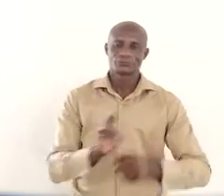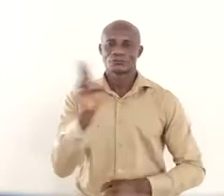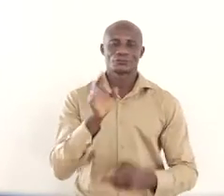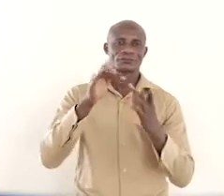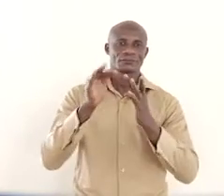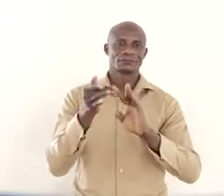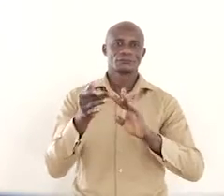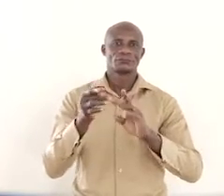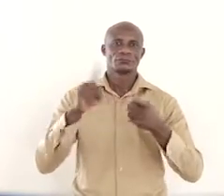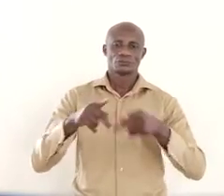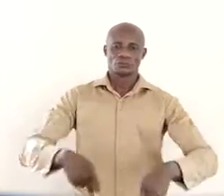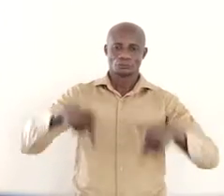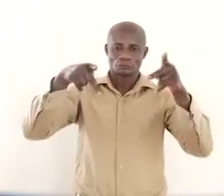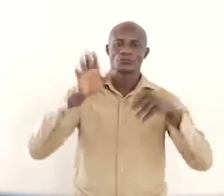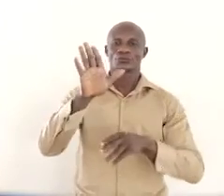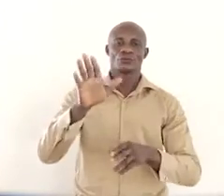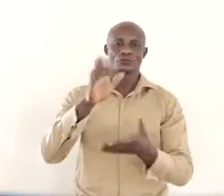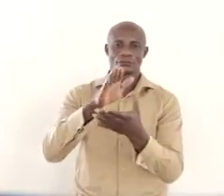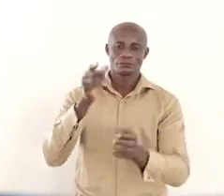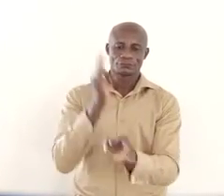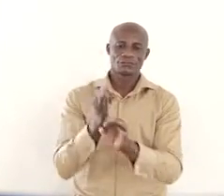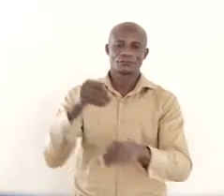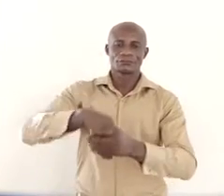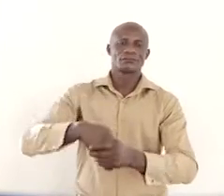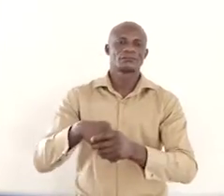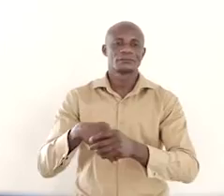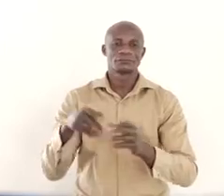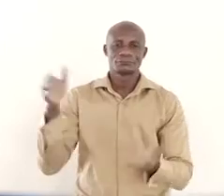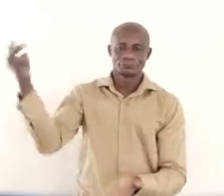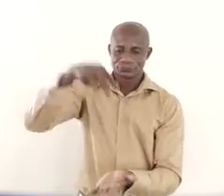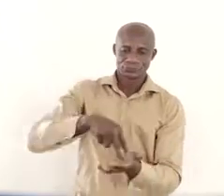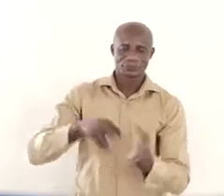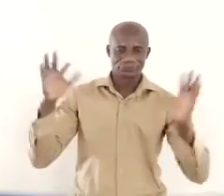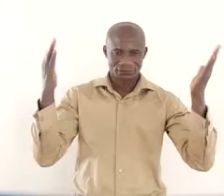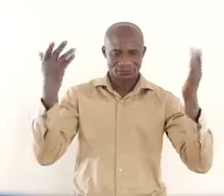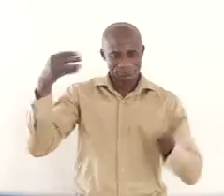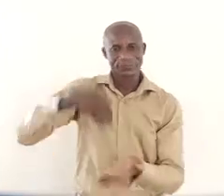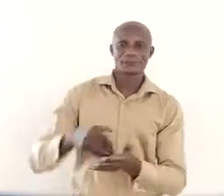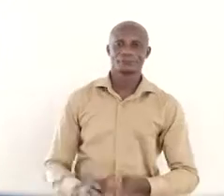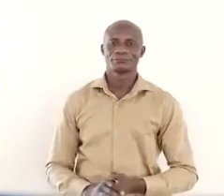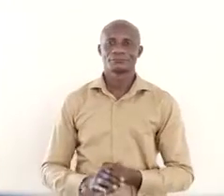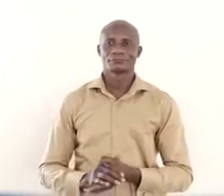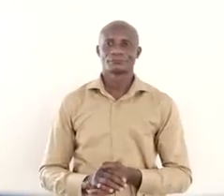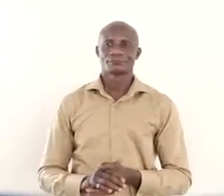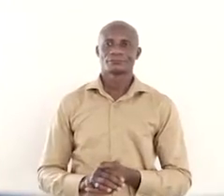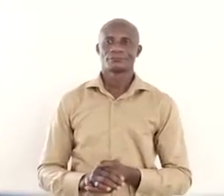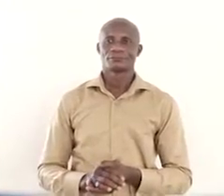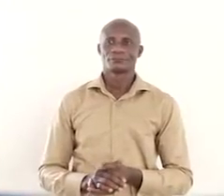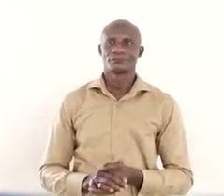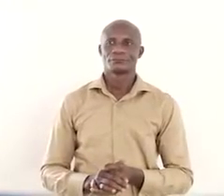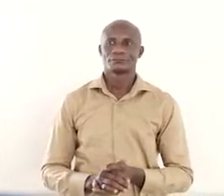internet to promote your faith in the resurrection. Give him a resounding applause.